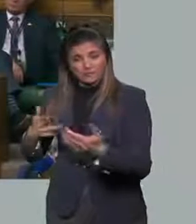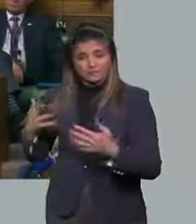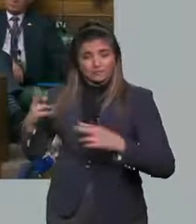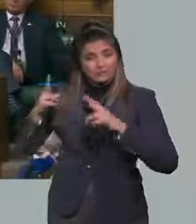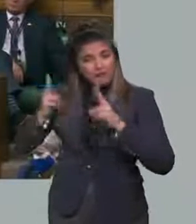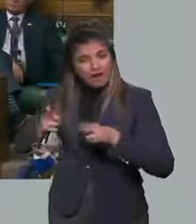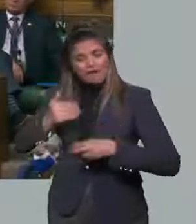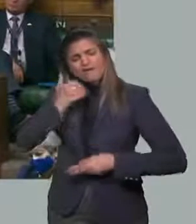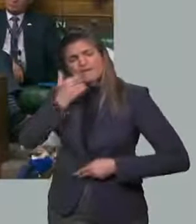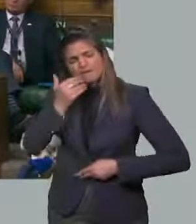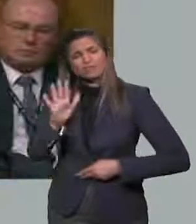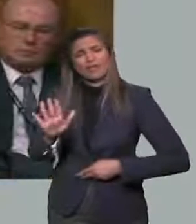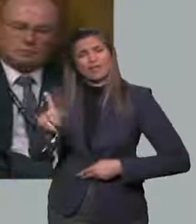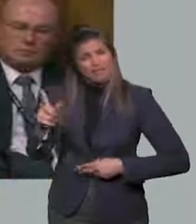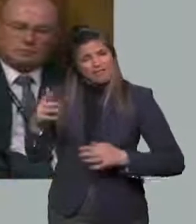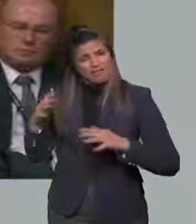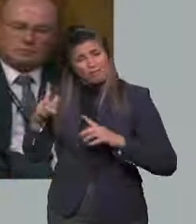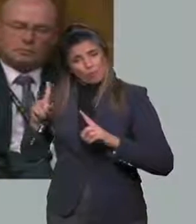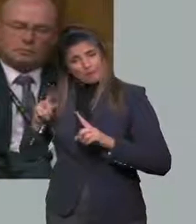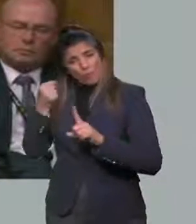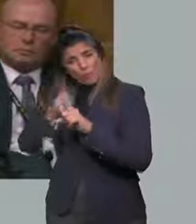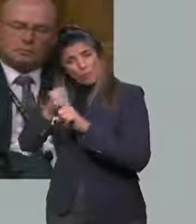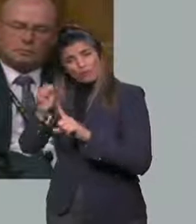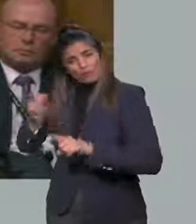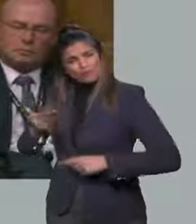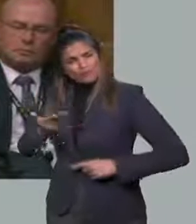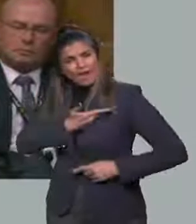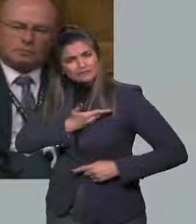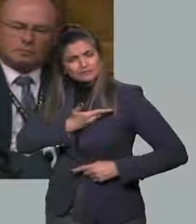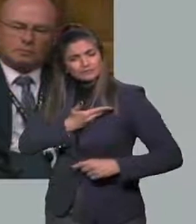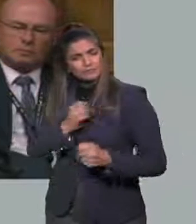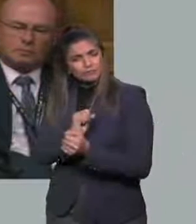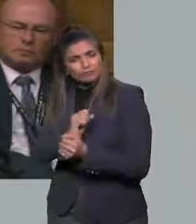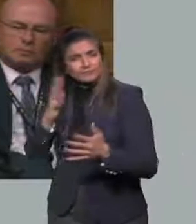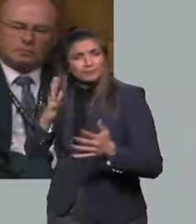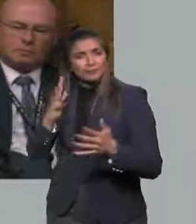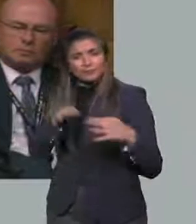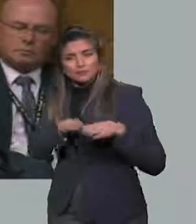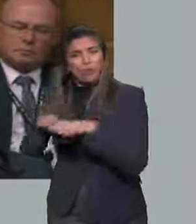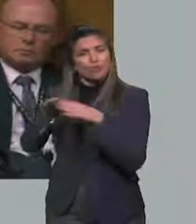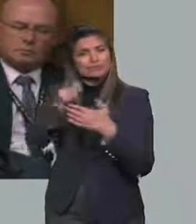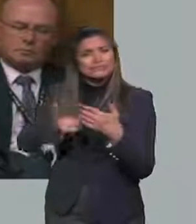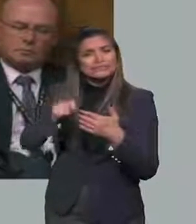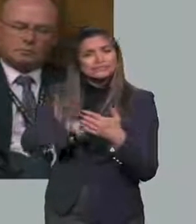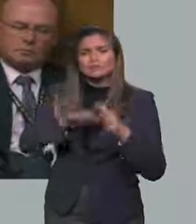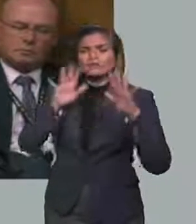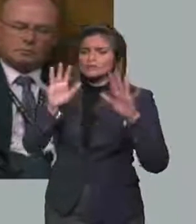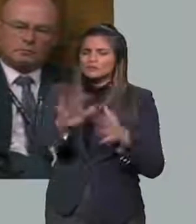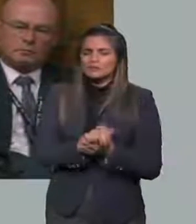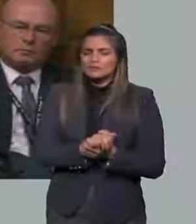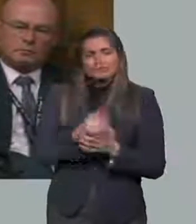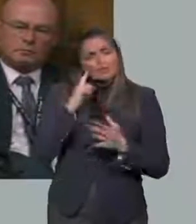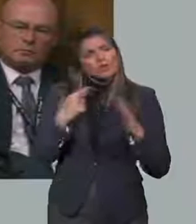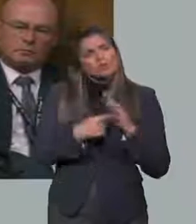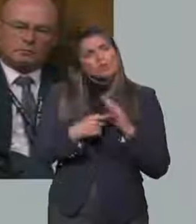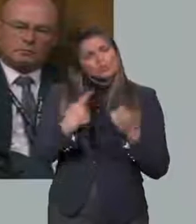their rights of freedom and democracy, it's important, therefore, that we make something very clear, and I wonder if he would